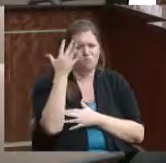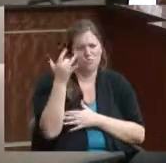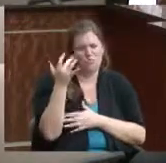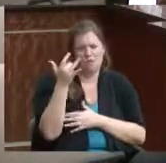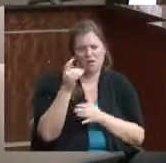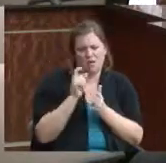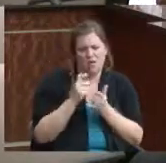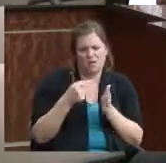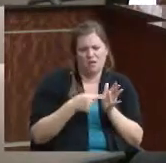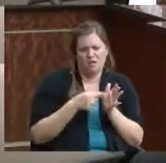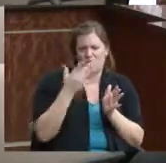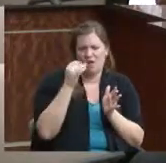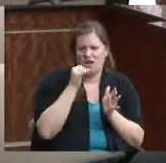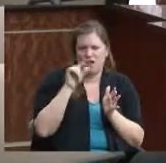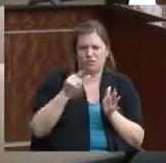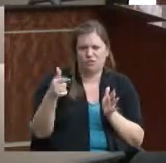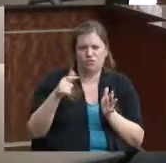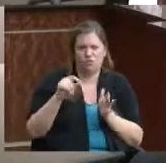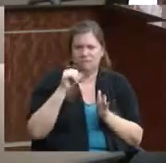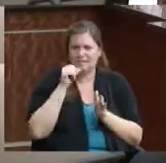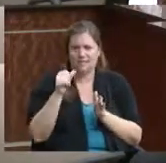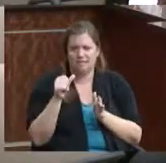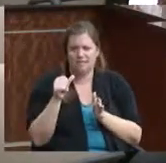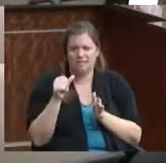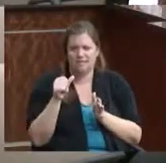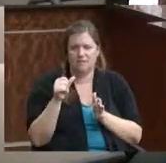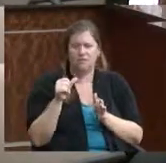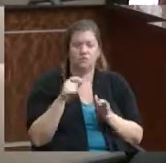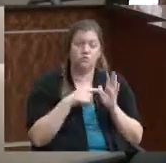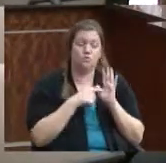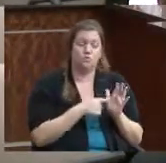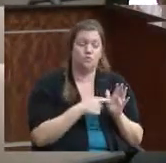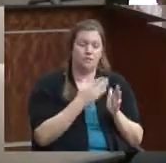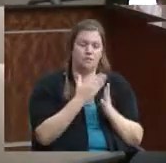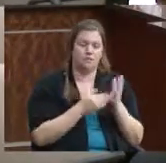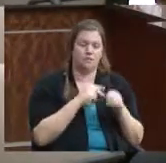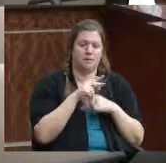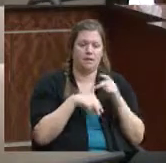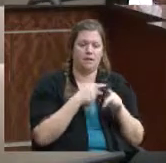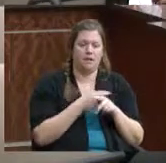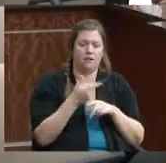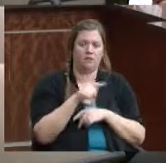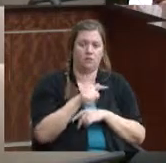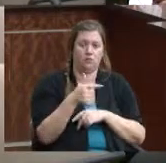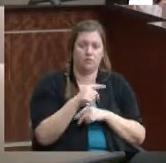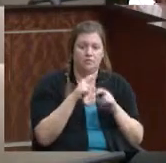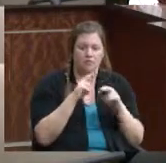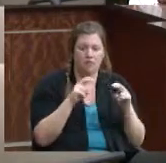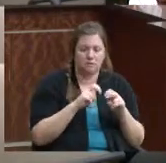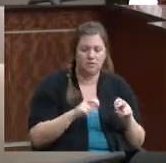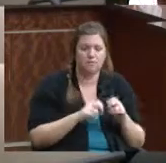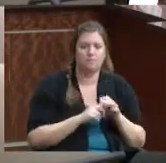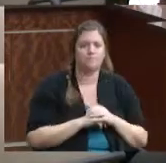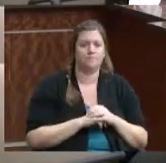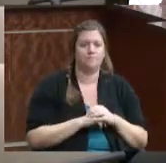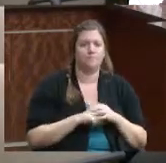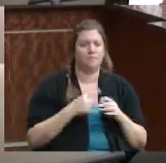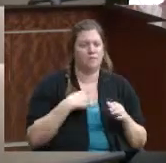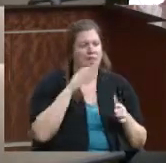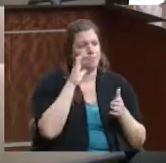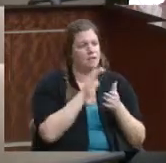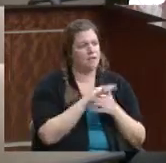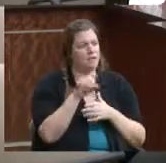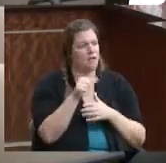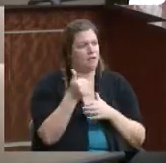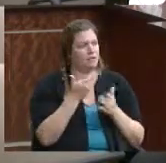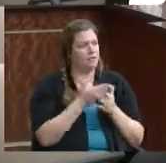other alternatives did not work so well was given, indicating to us some sort of an alternatives analysis. I believe a few